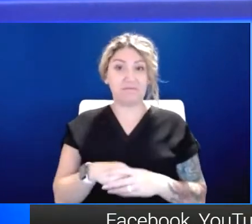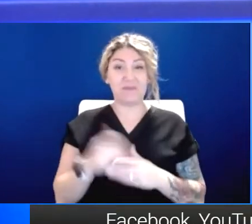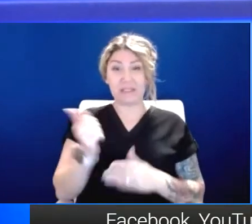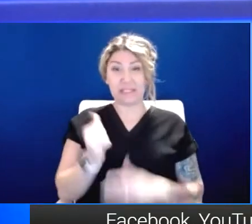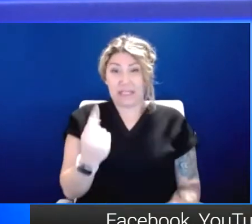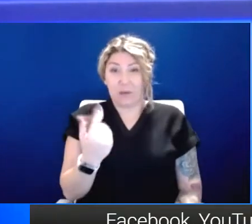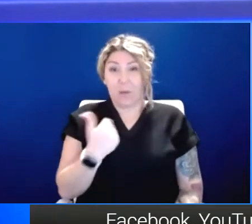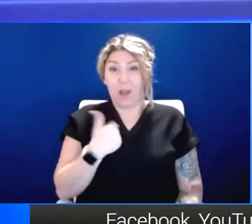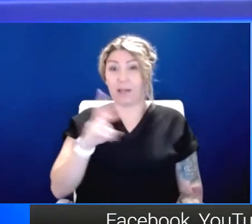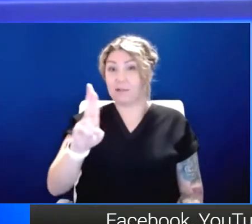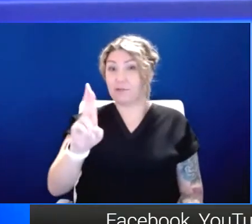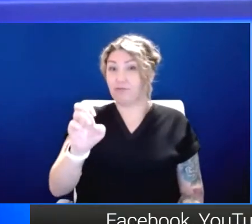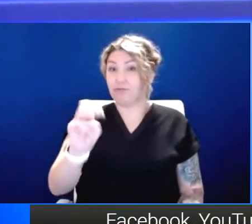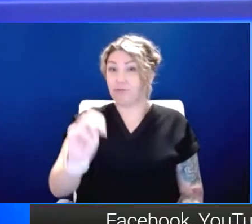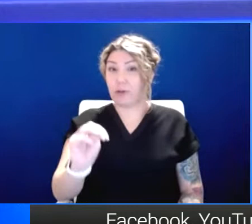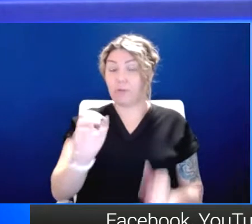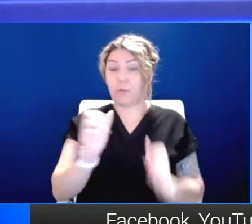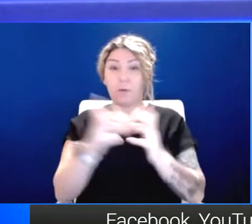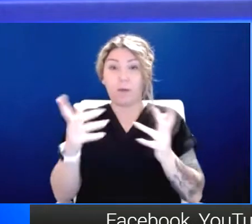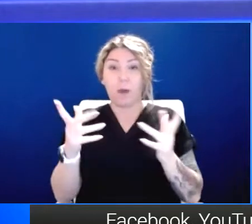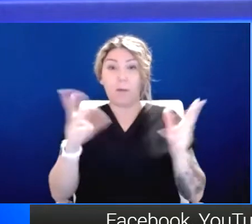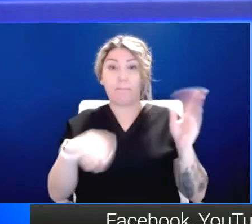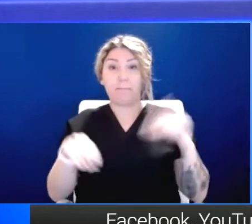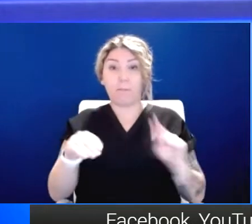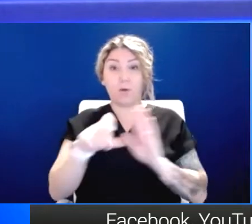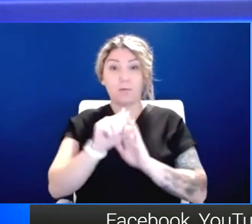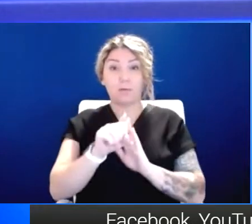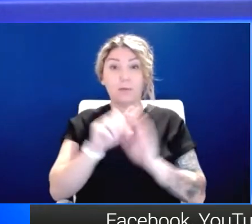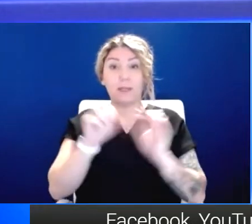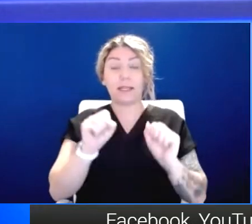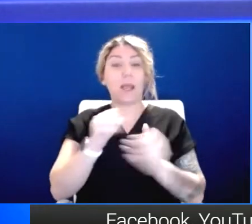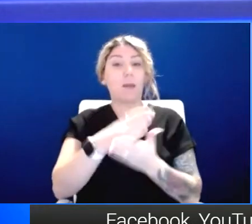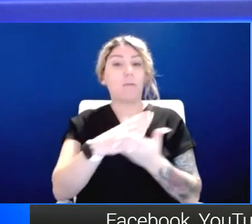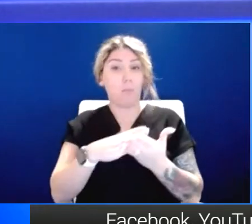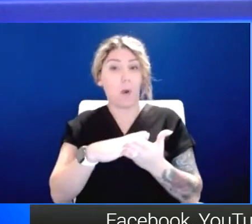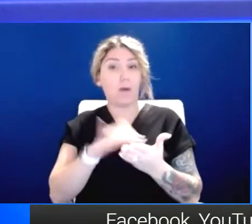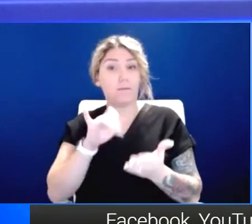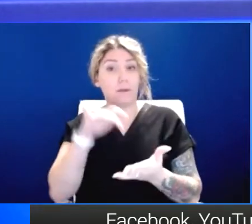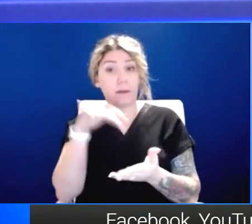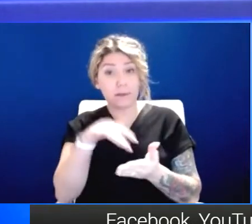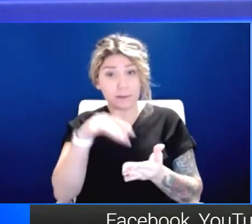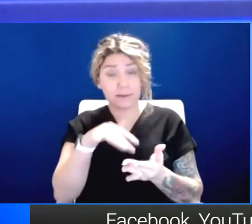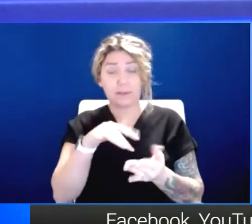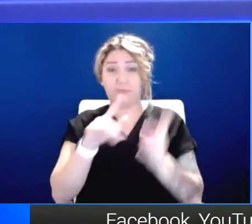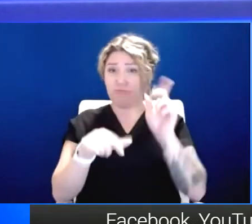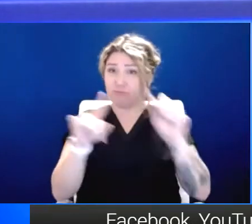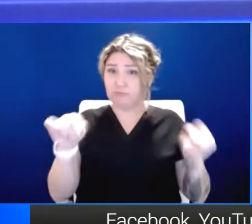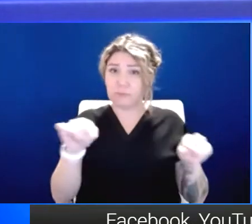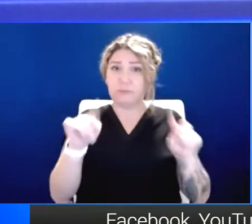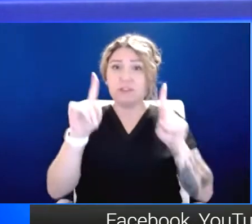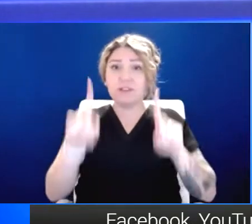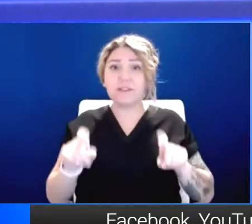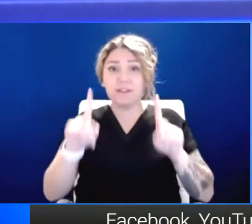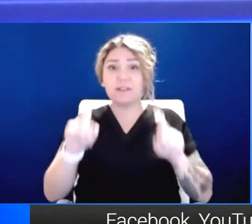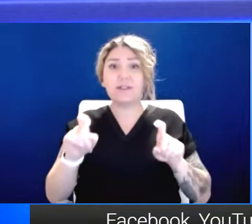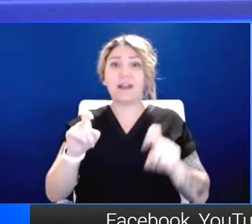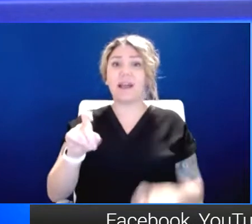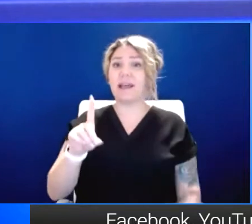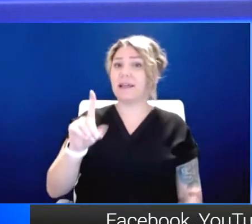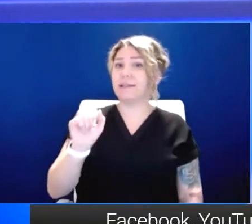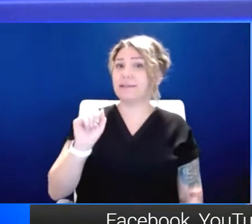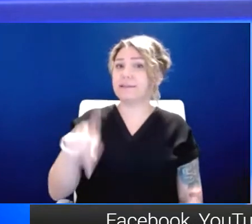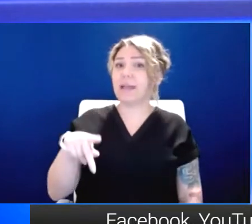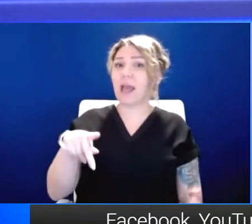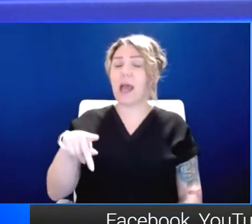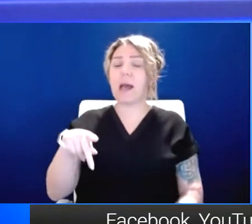disorder without any motor signs can be part of this study. We do different tests such as a DAT scan, which would show if there's